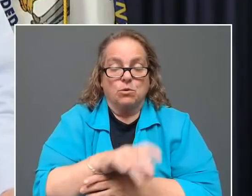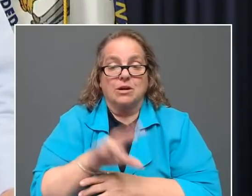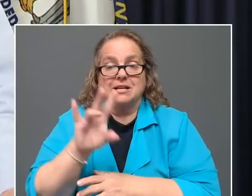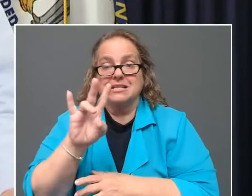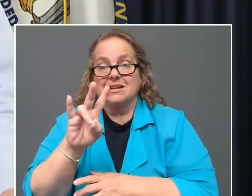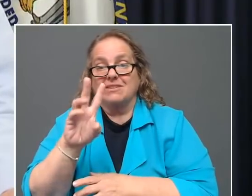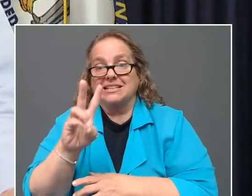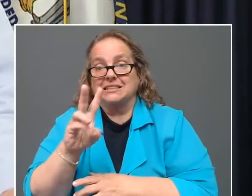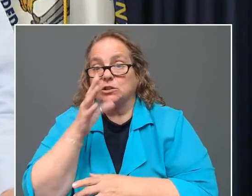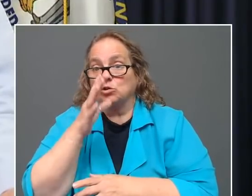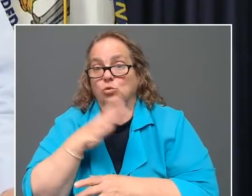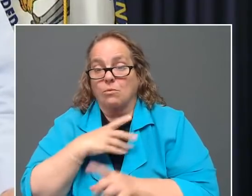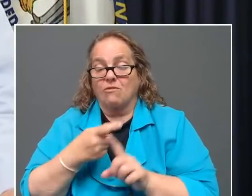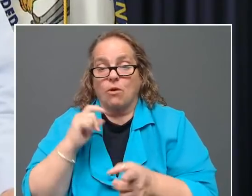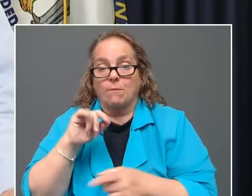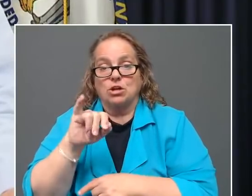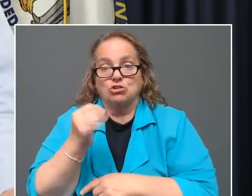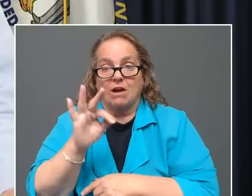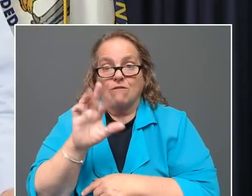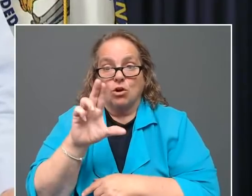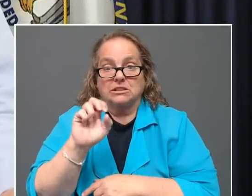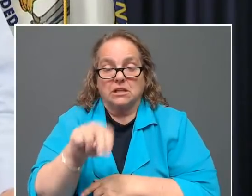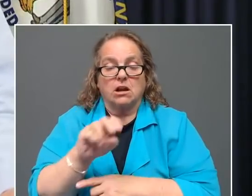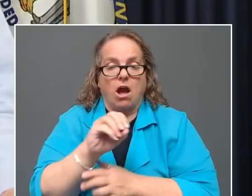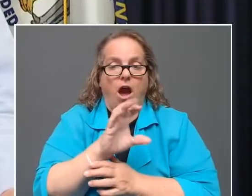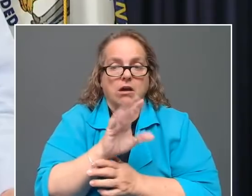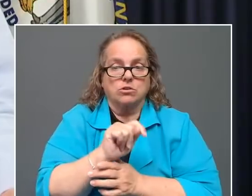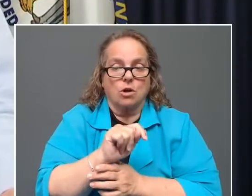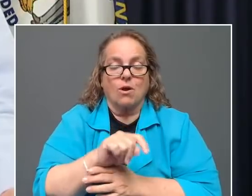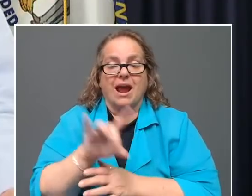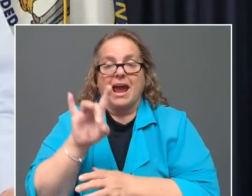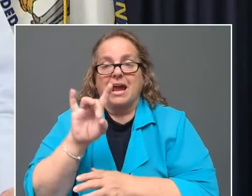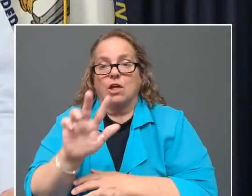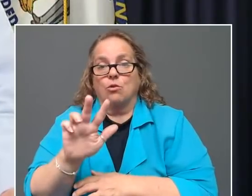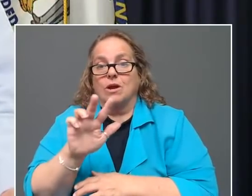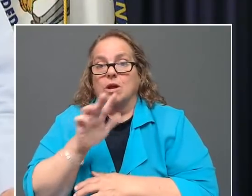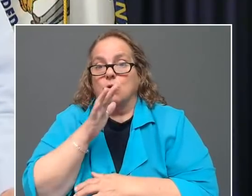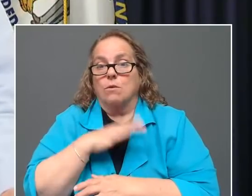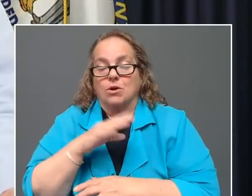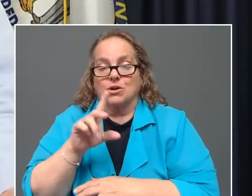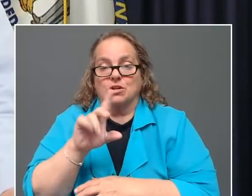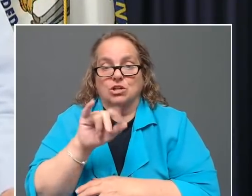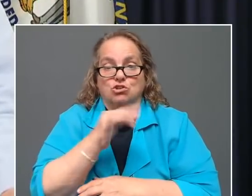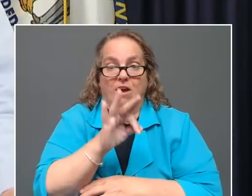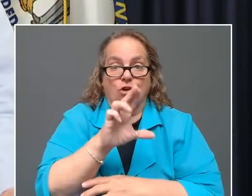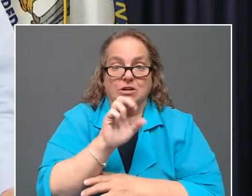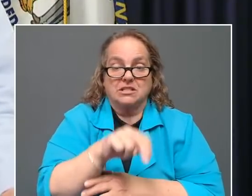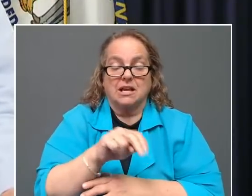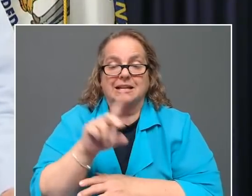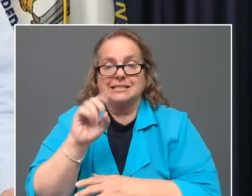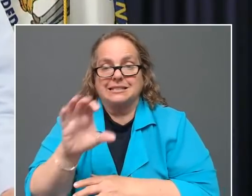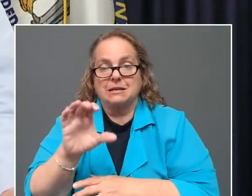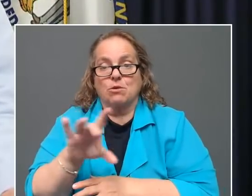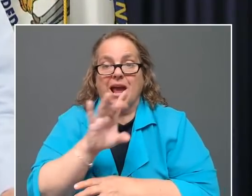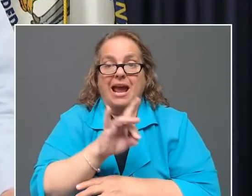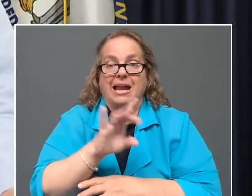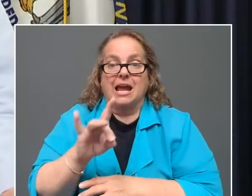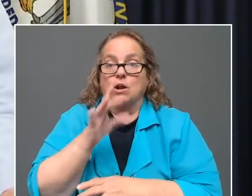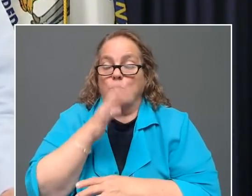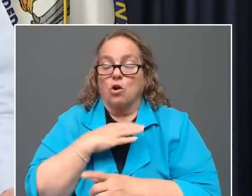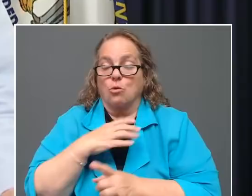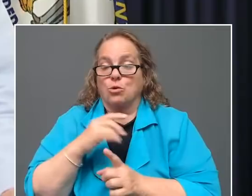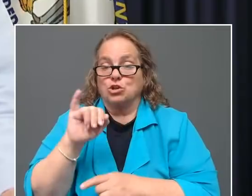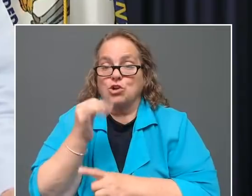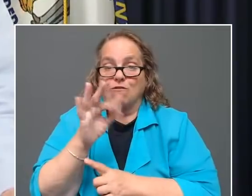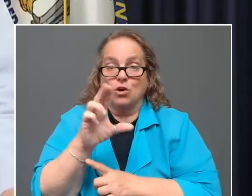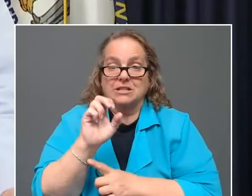Jefferson, October, an 83-year-old woman from Jefferson, December, 88-year-old woman from Jefferson,